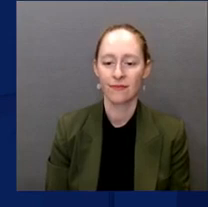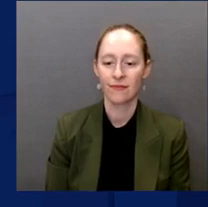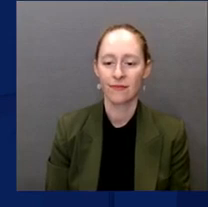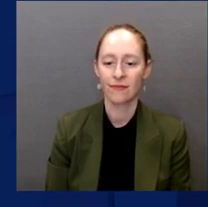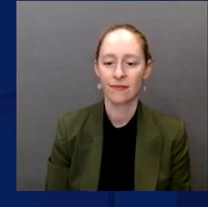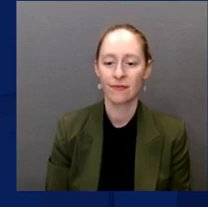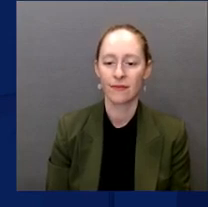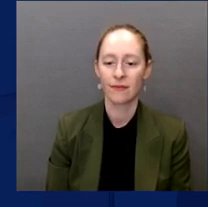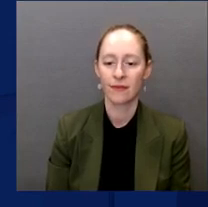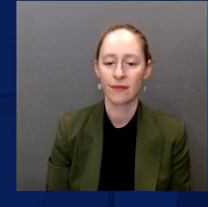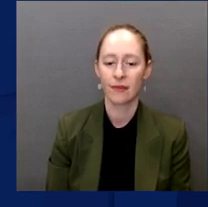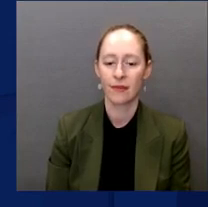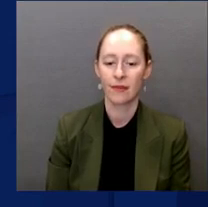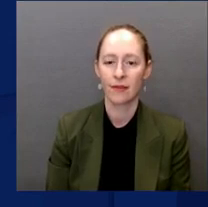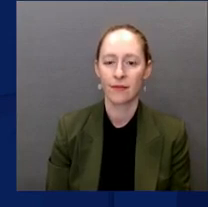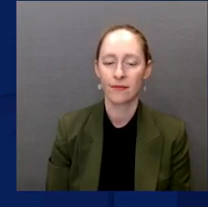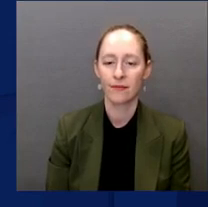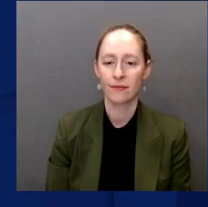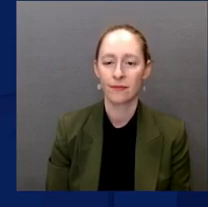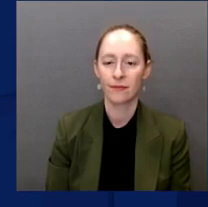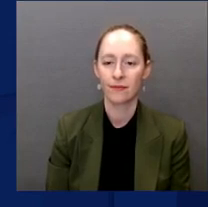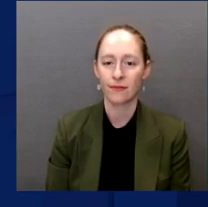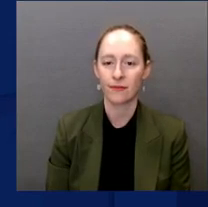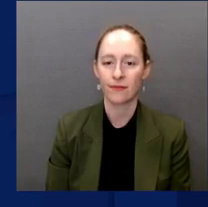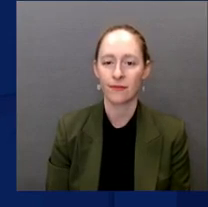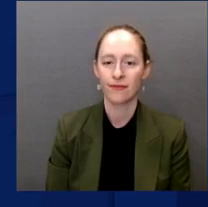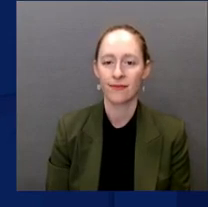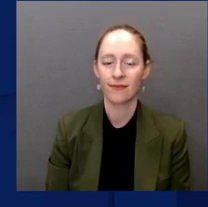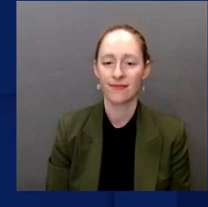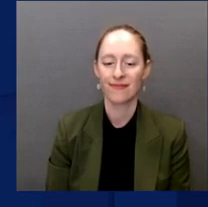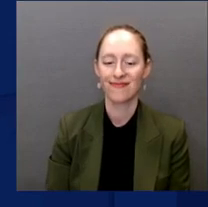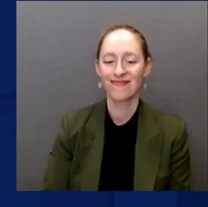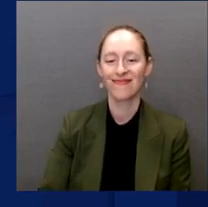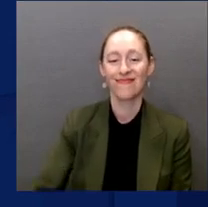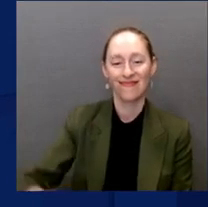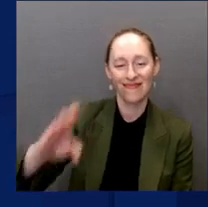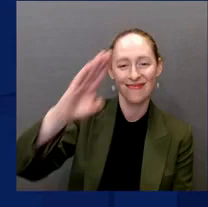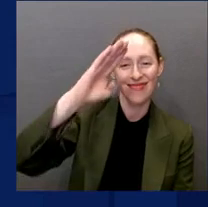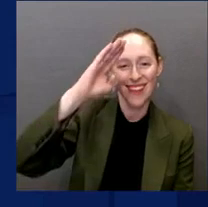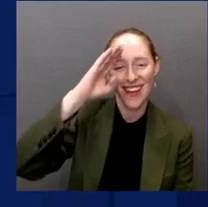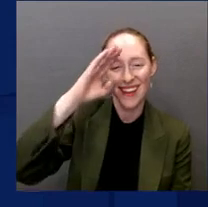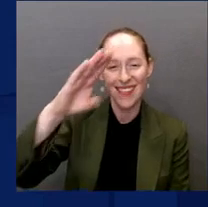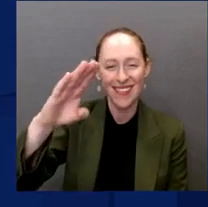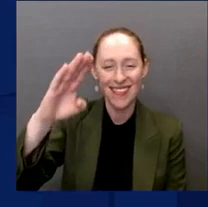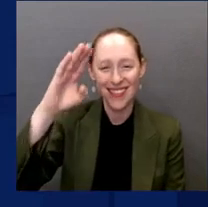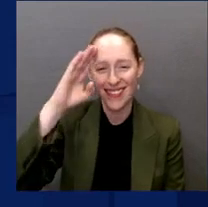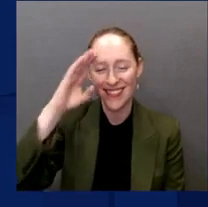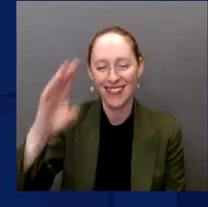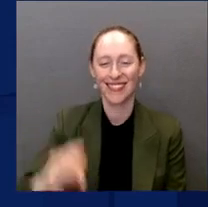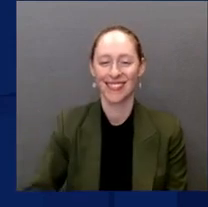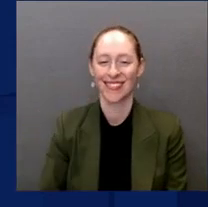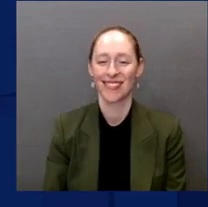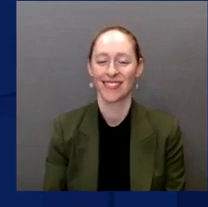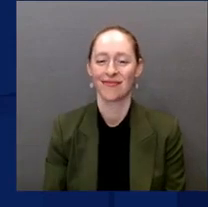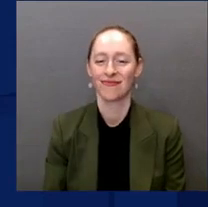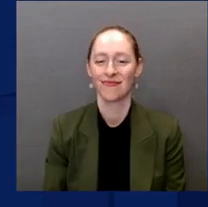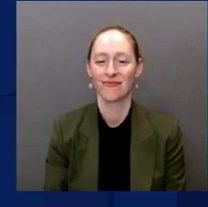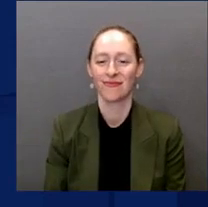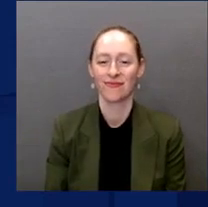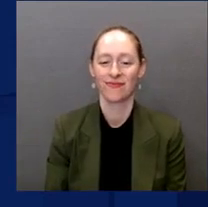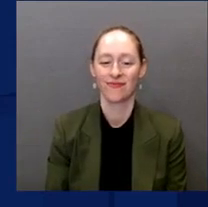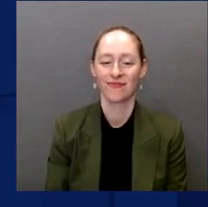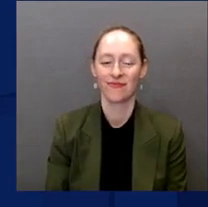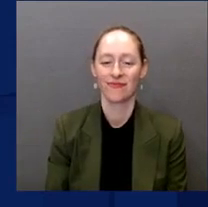and to those who are participating virtually who played a role in bringing this conference to life. A president once wrote the